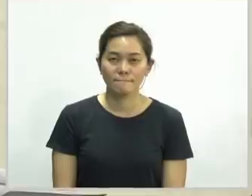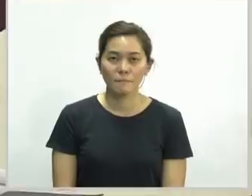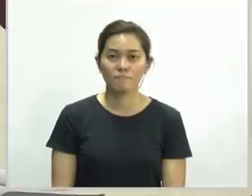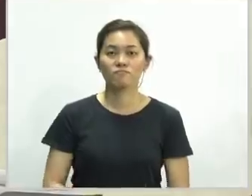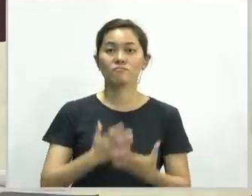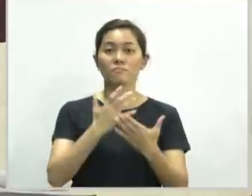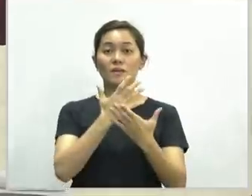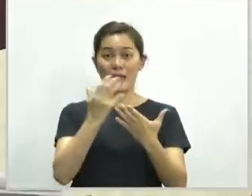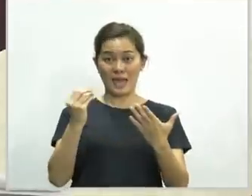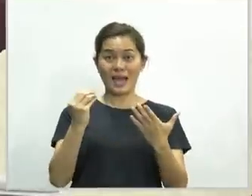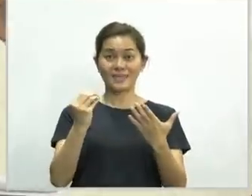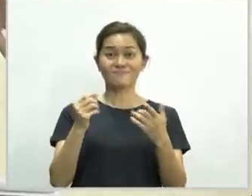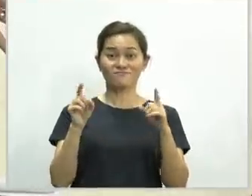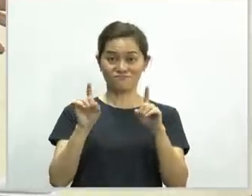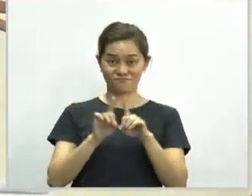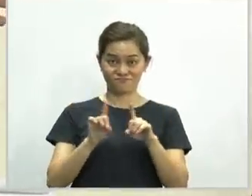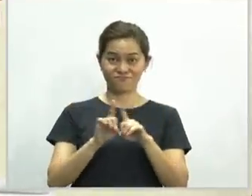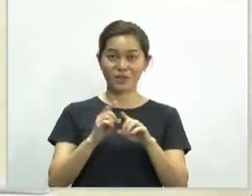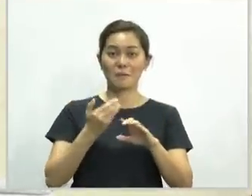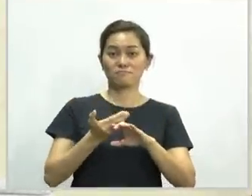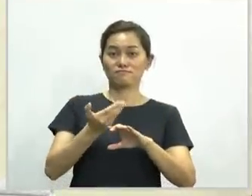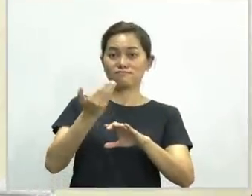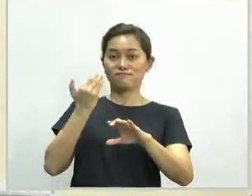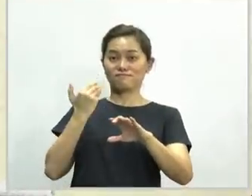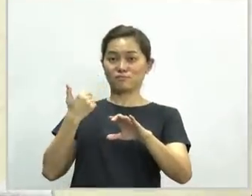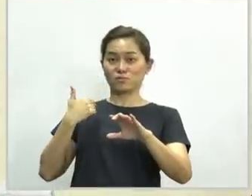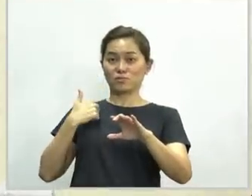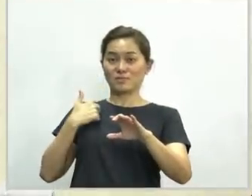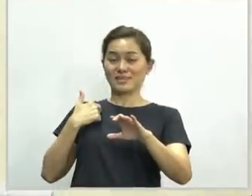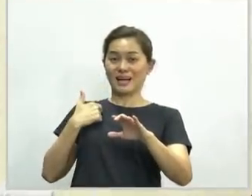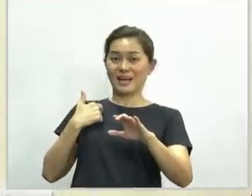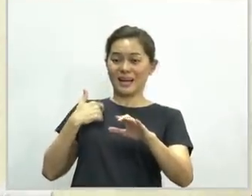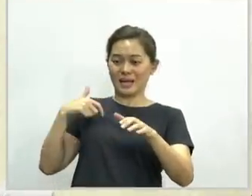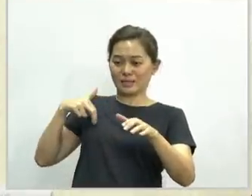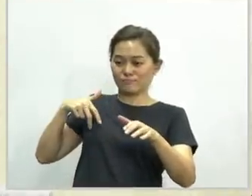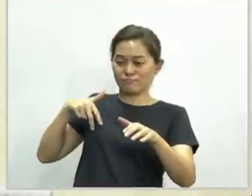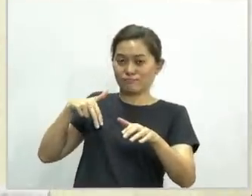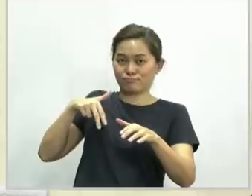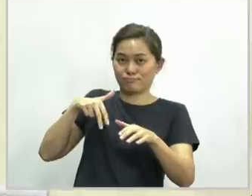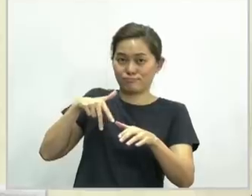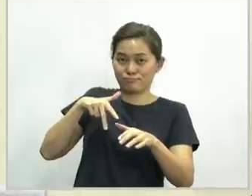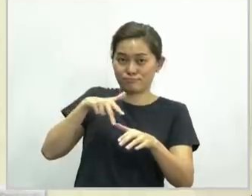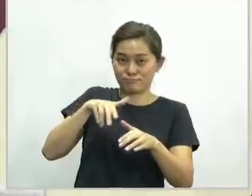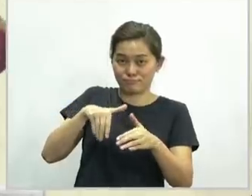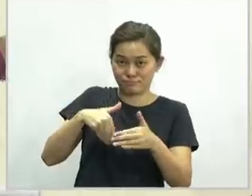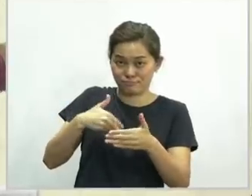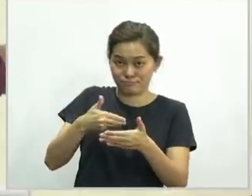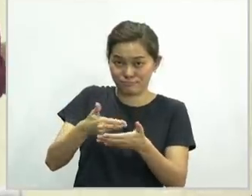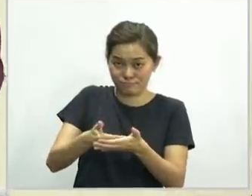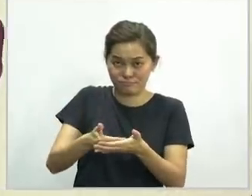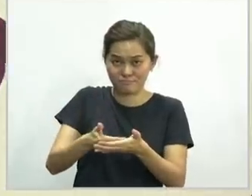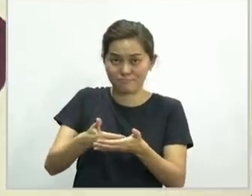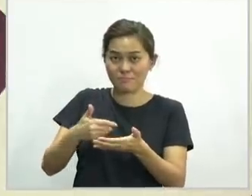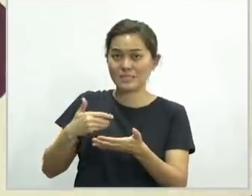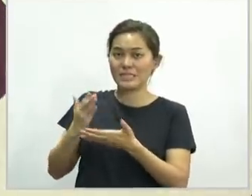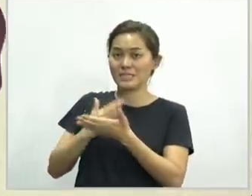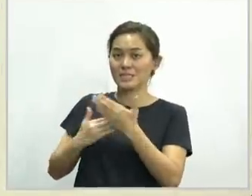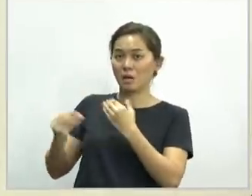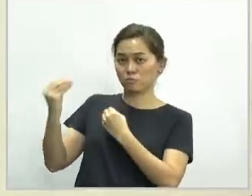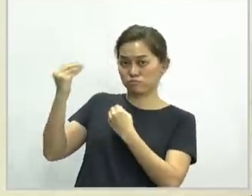And in addition, just before I started to walk here on the stage, I was informed